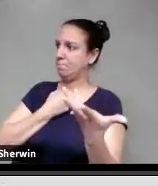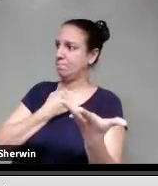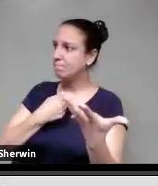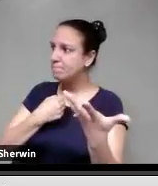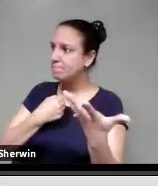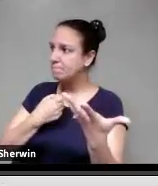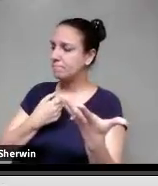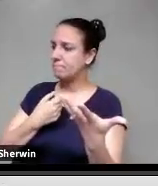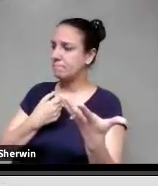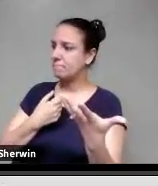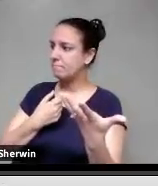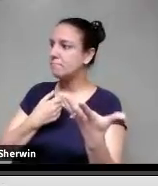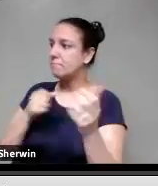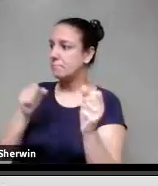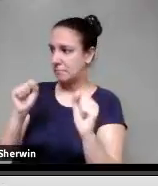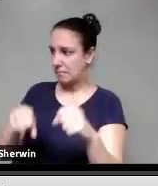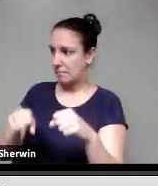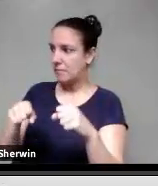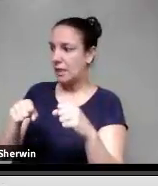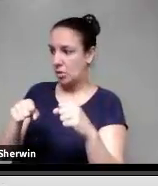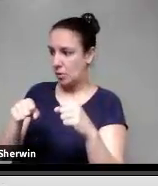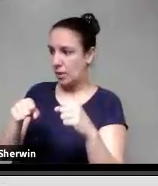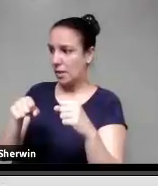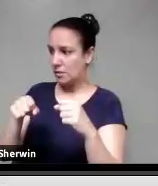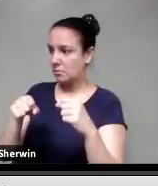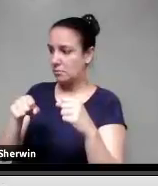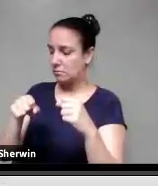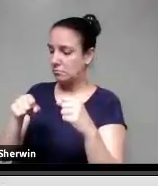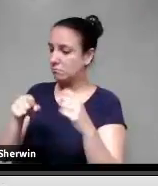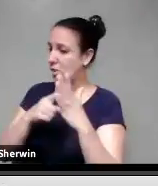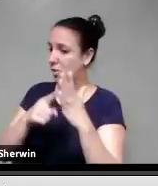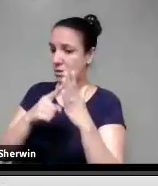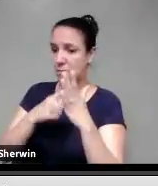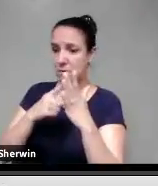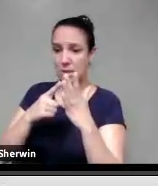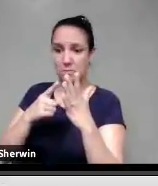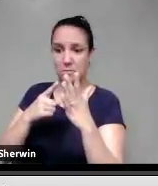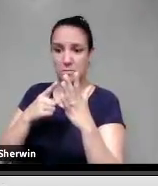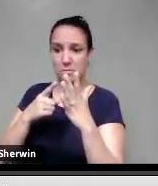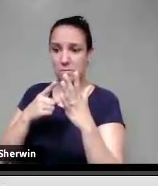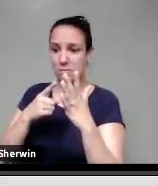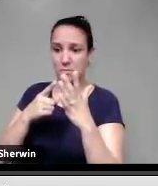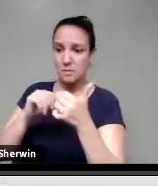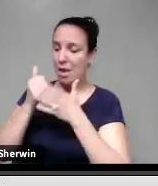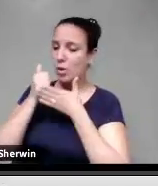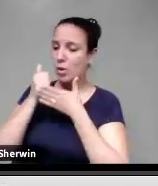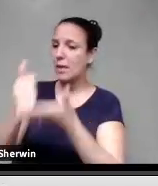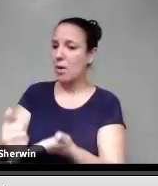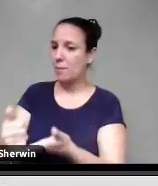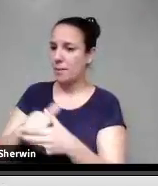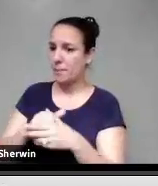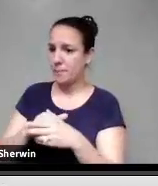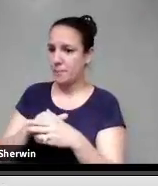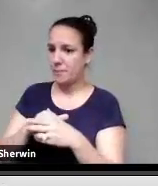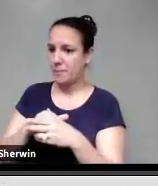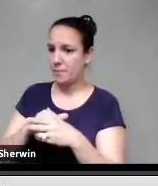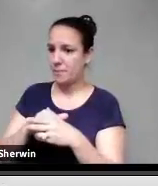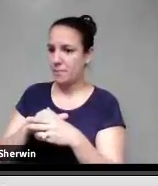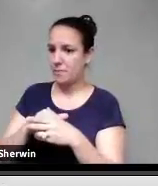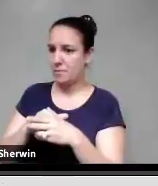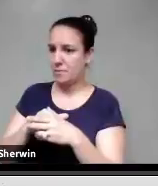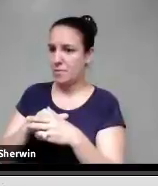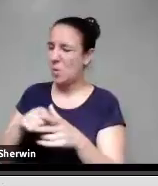get very sidetracked from actually trying to develop a conversation with them about how you can help them to, oh my gosh, I should